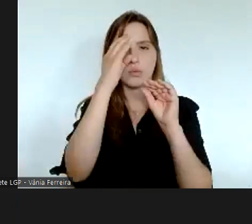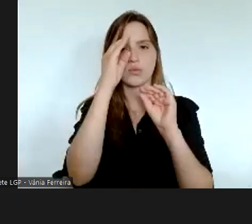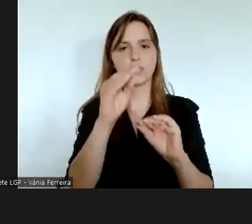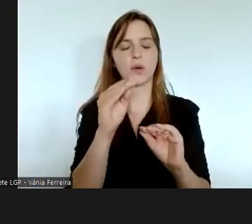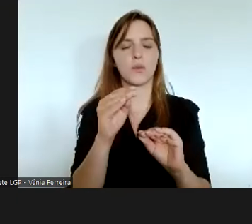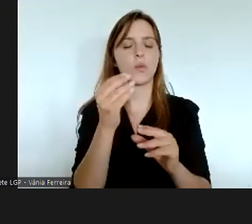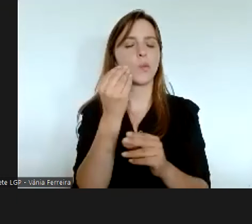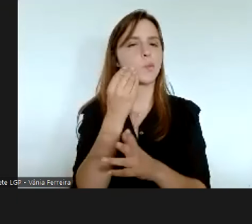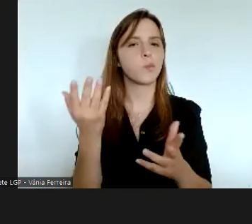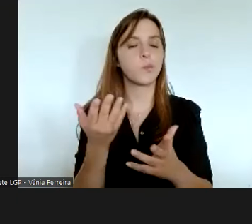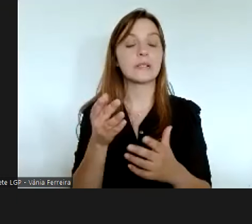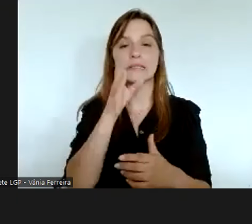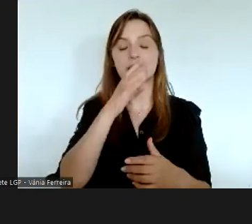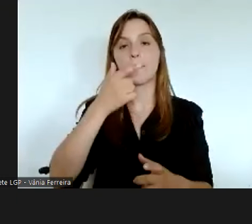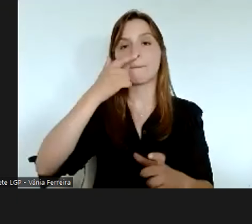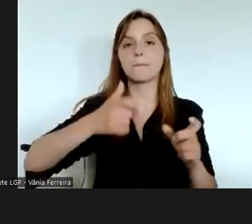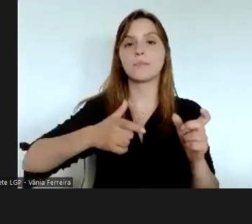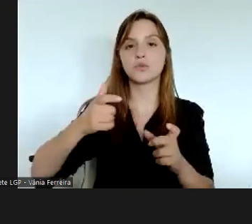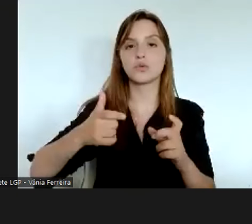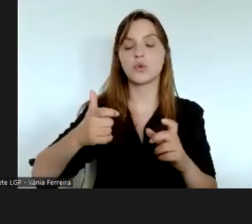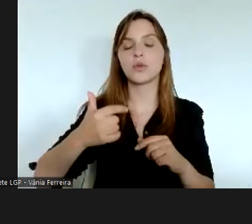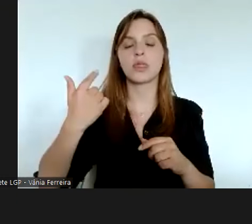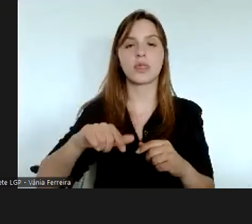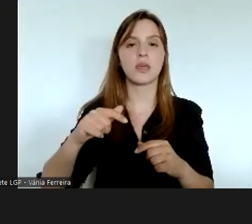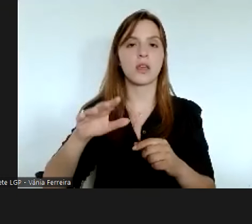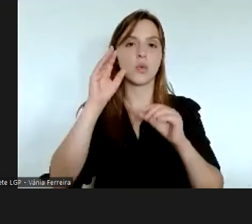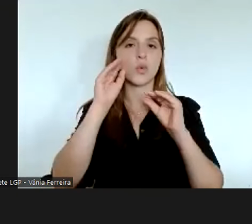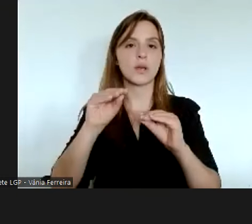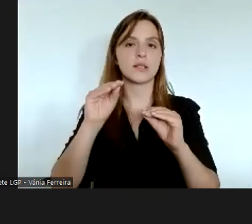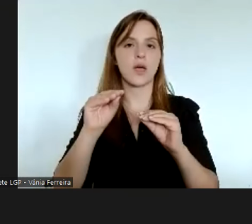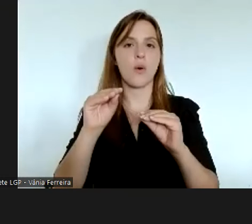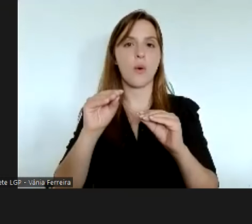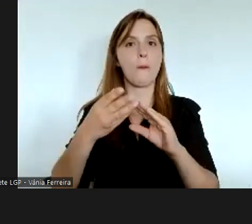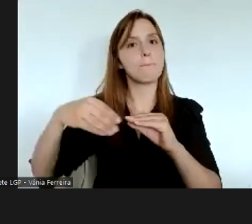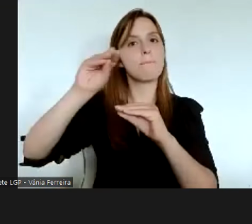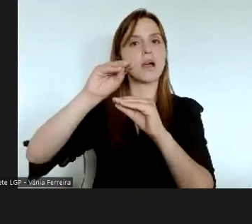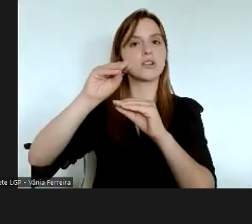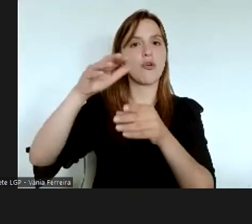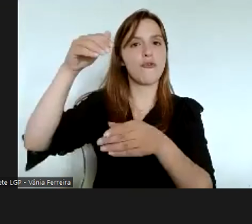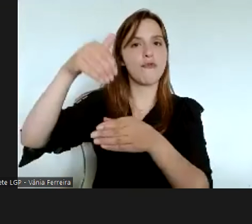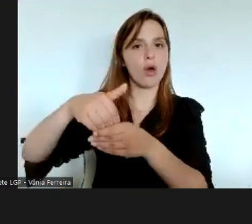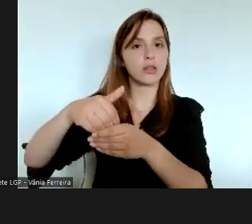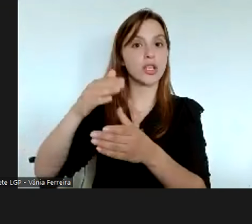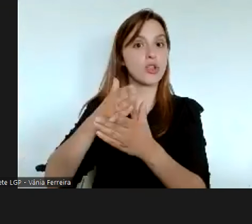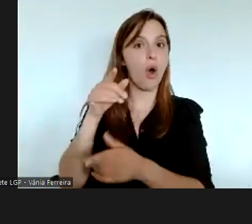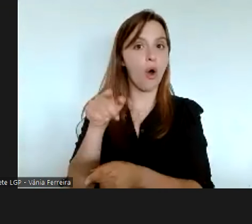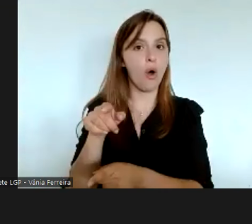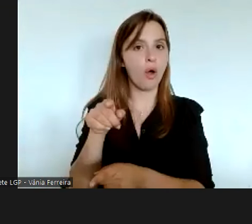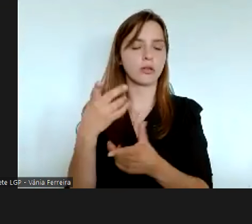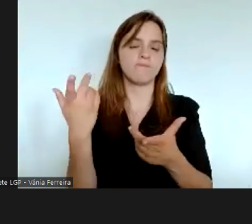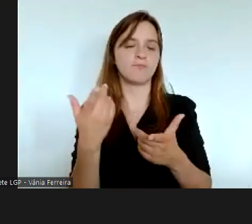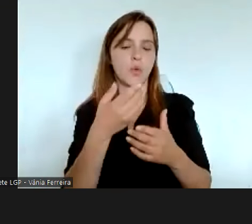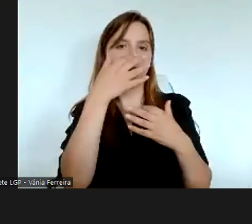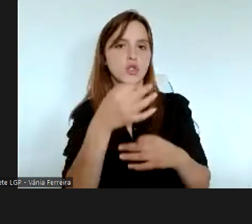if only people who are more educated should vote, then this is unfair as well, as it